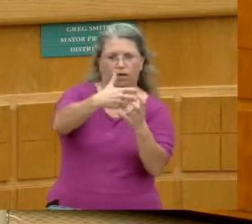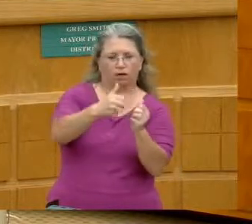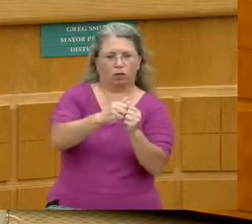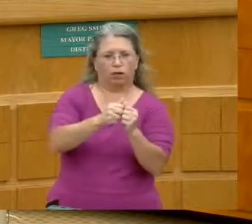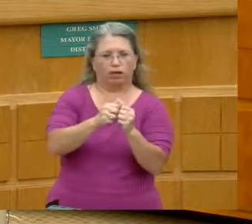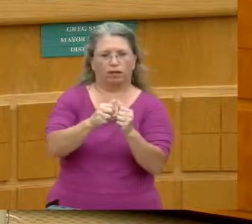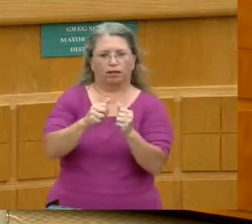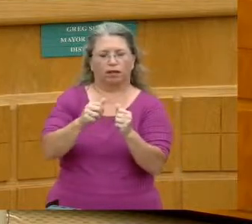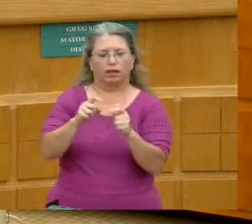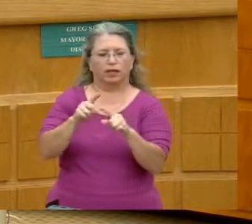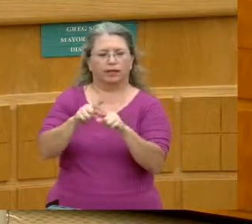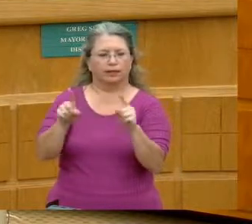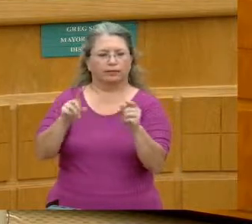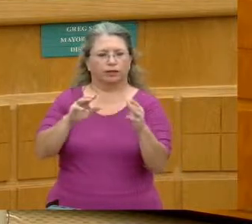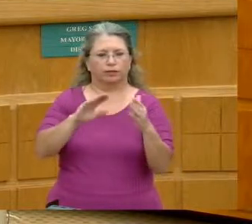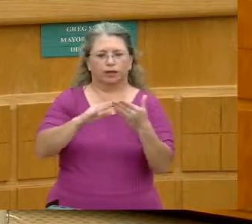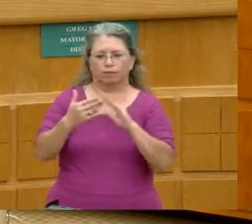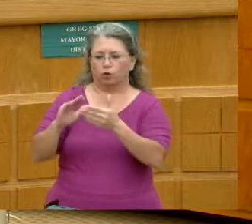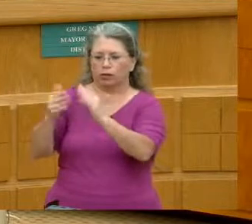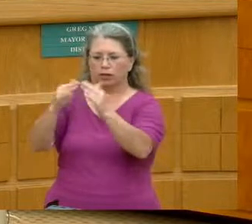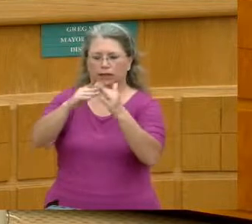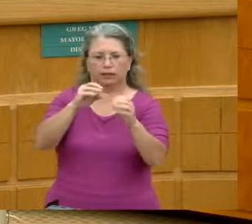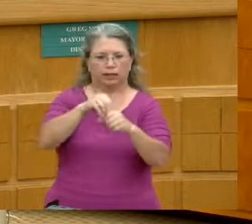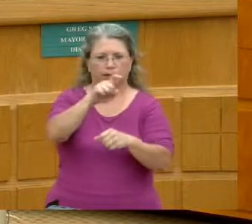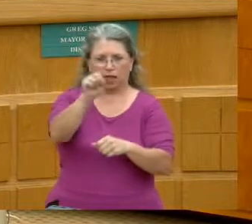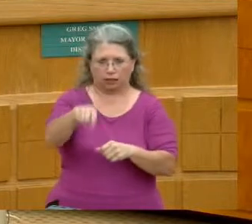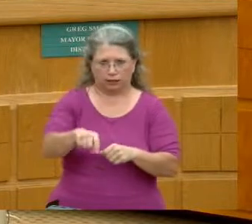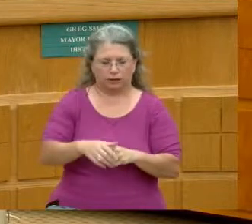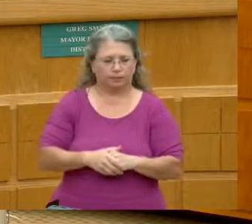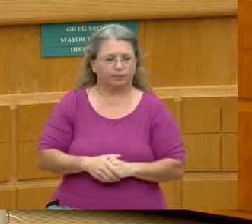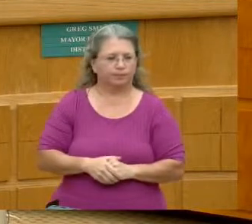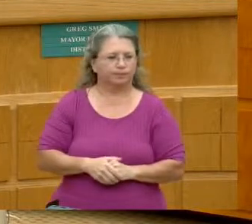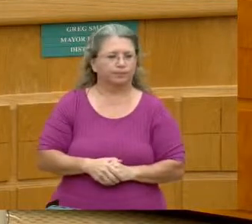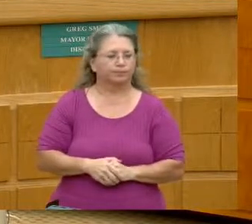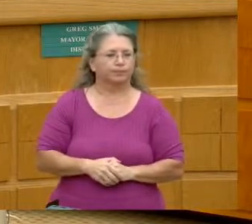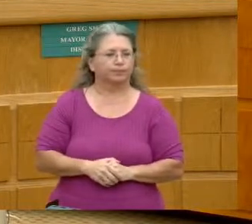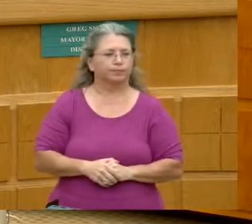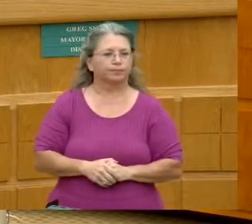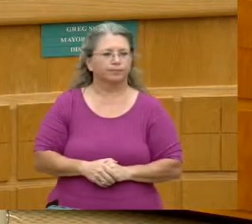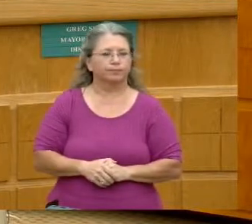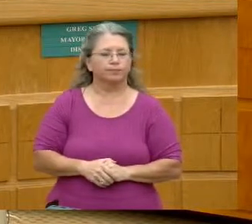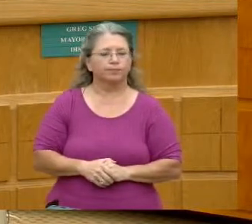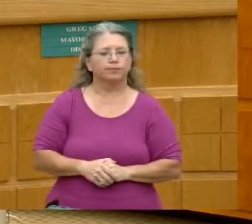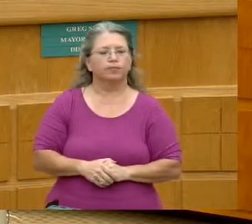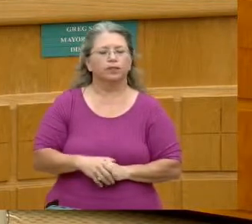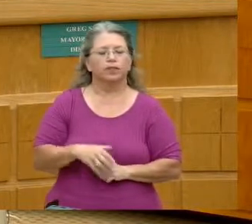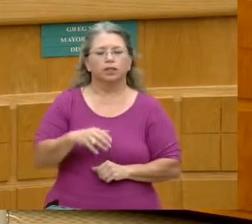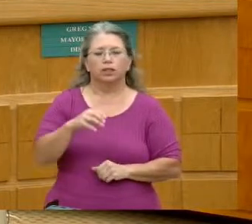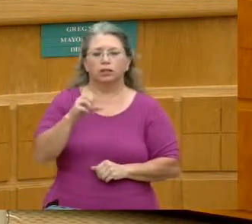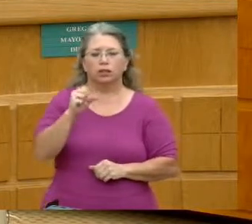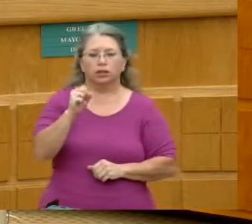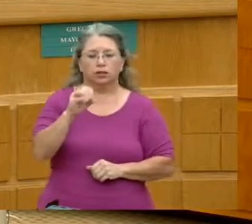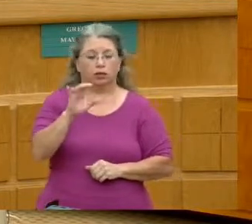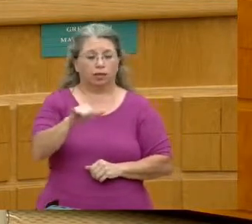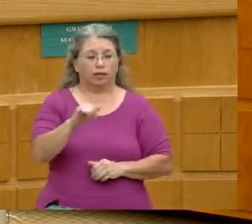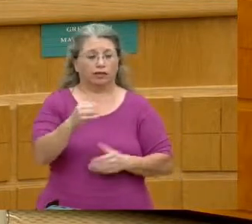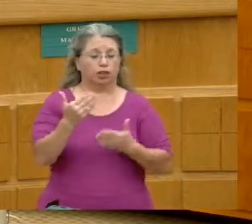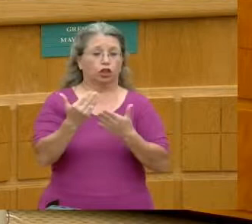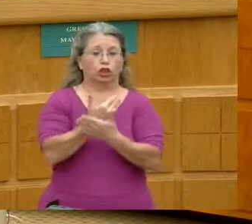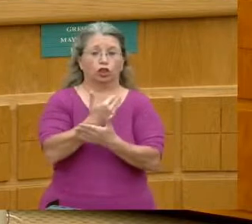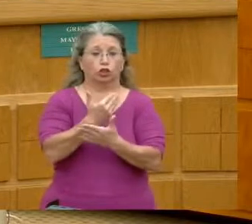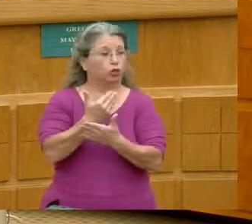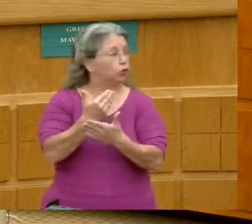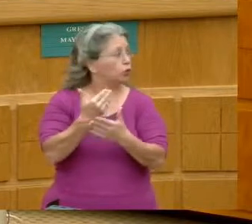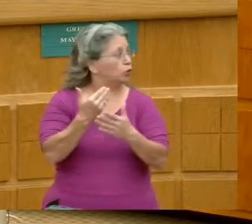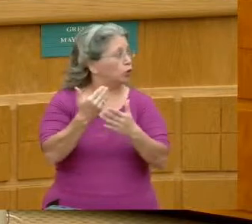happening here versus what we hear on the national news. So this is a new figure that we're showing for the first time